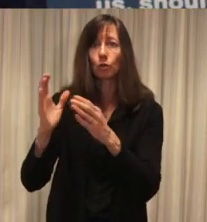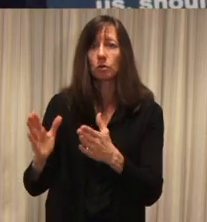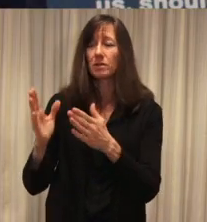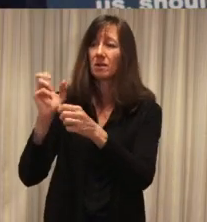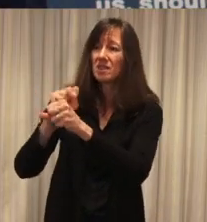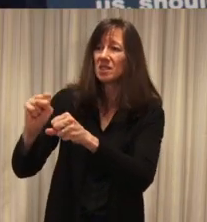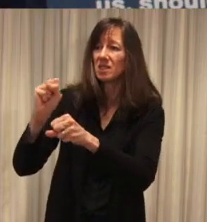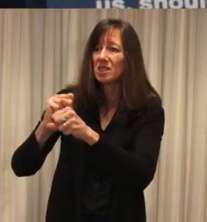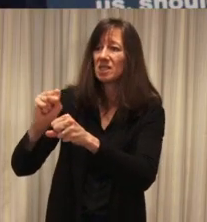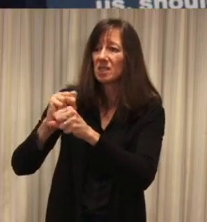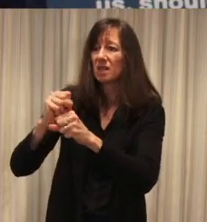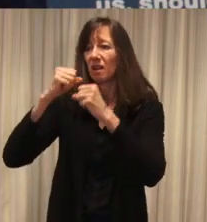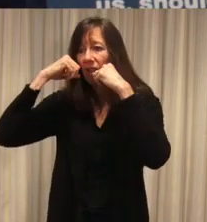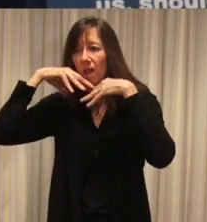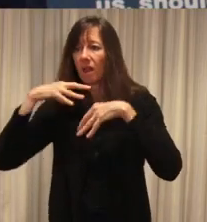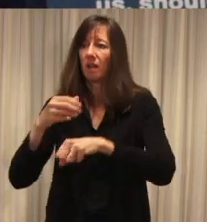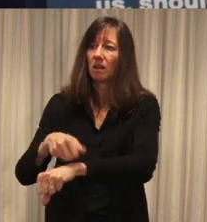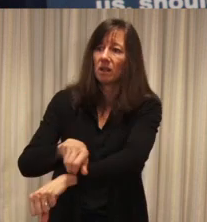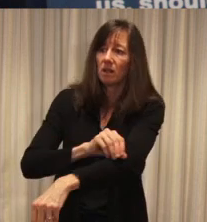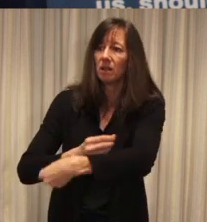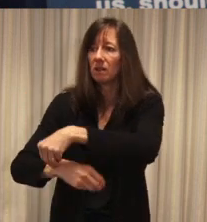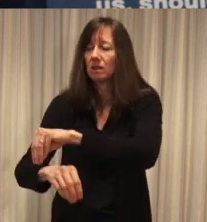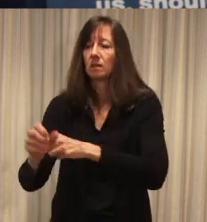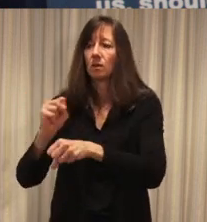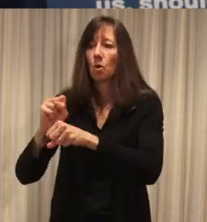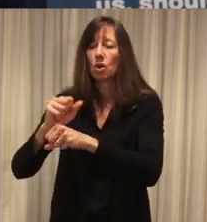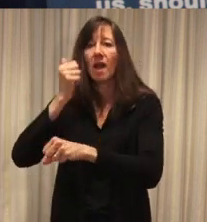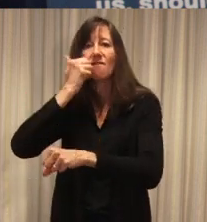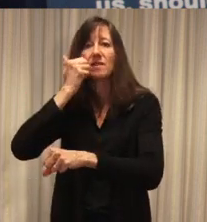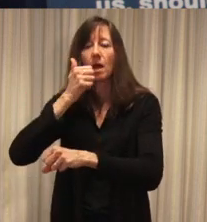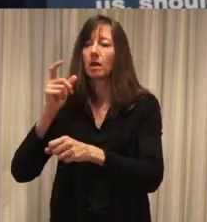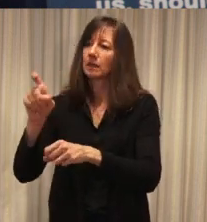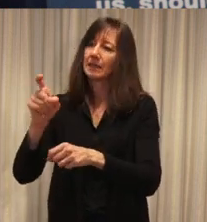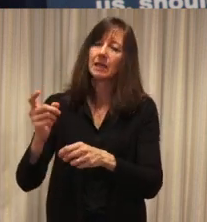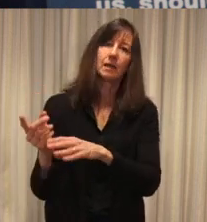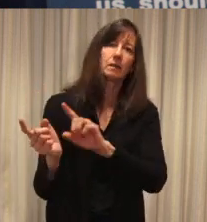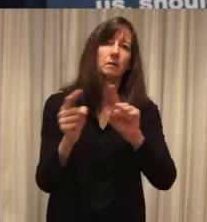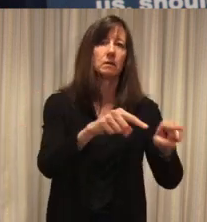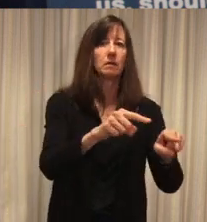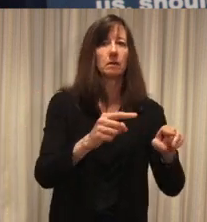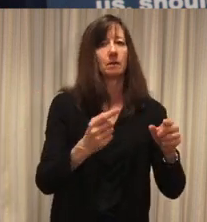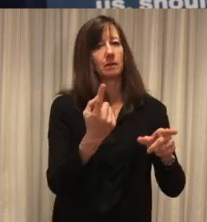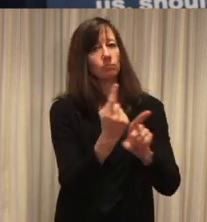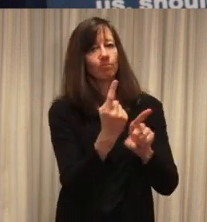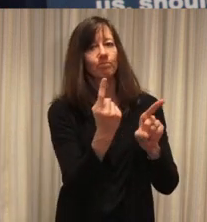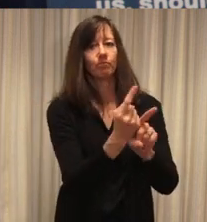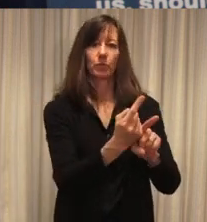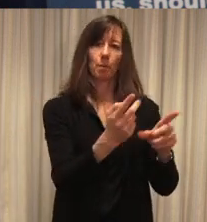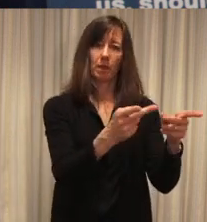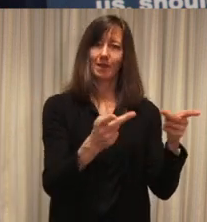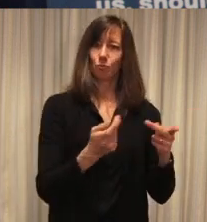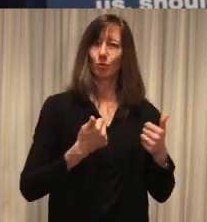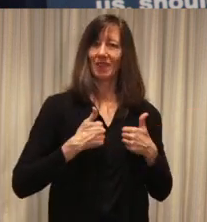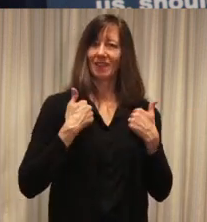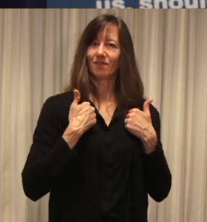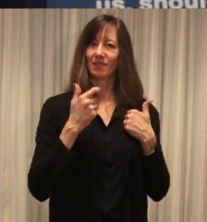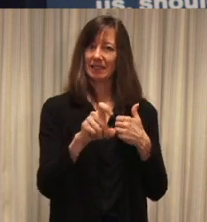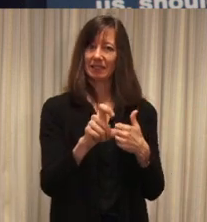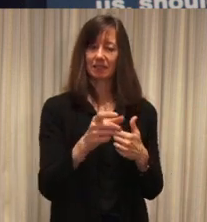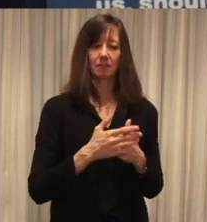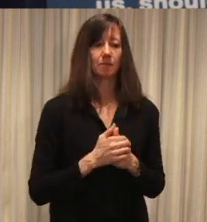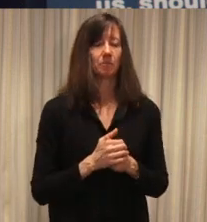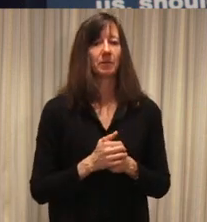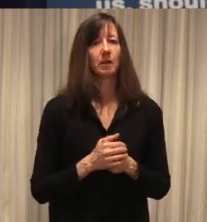So you'll hear more on this from us in a series of initiatives coming out, but I want to make clear that this is going to be one of our and my